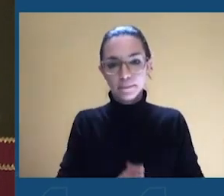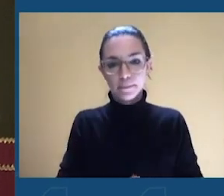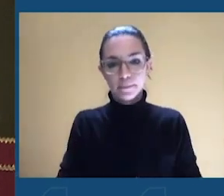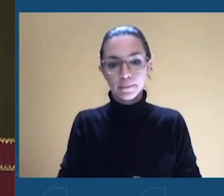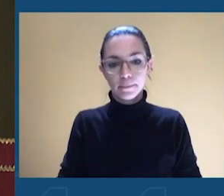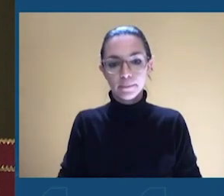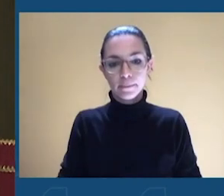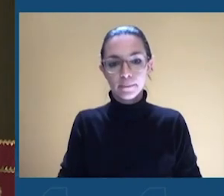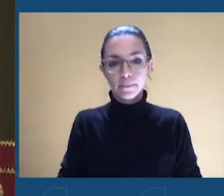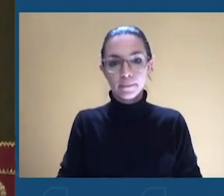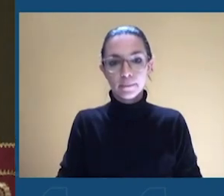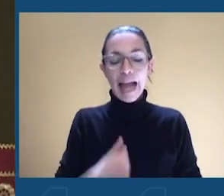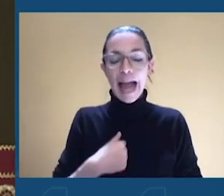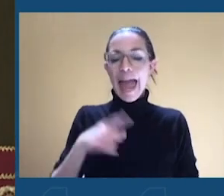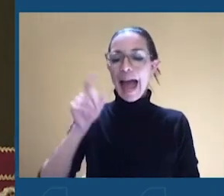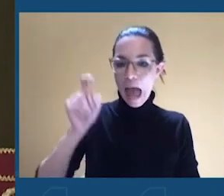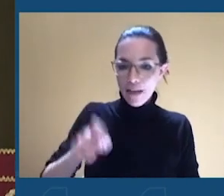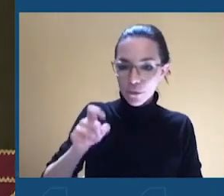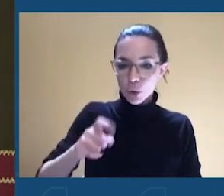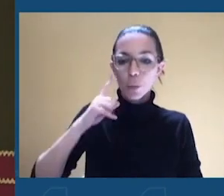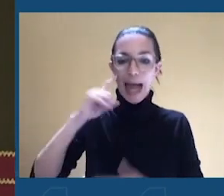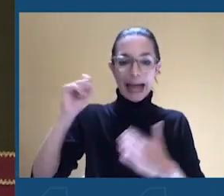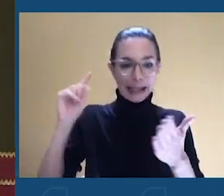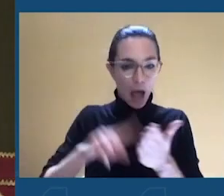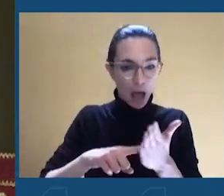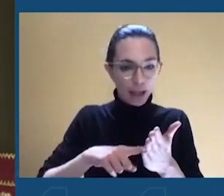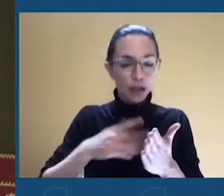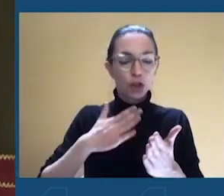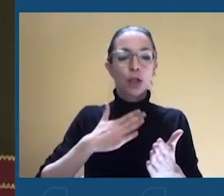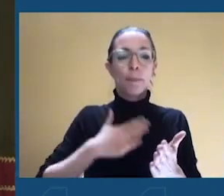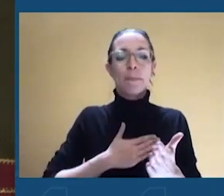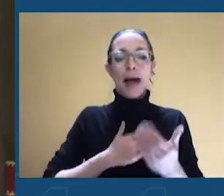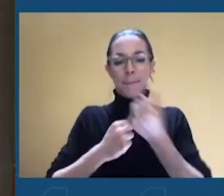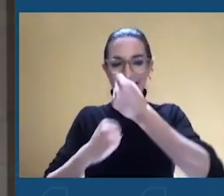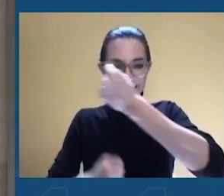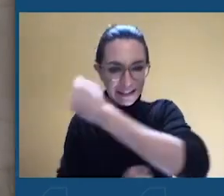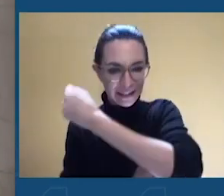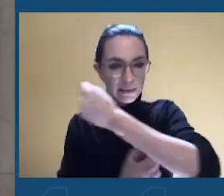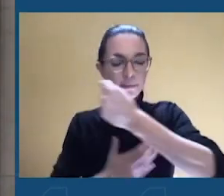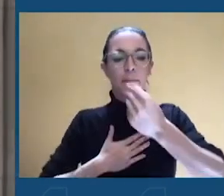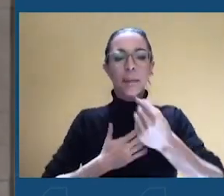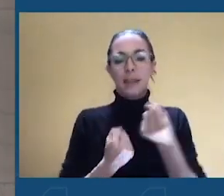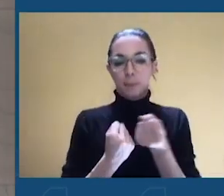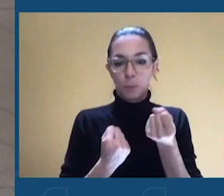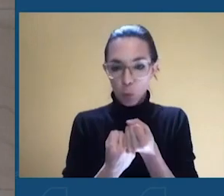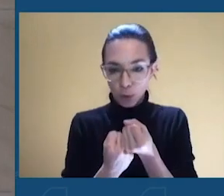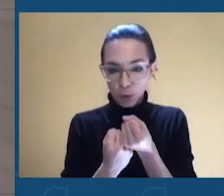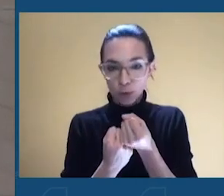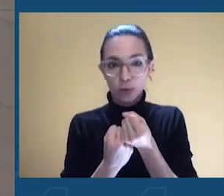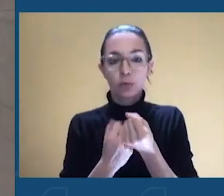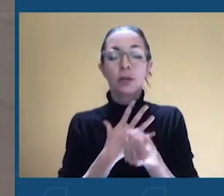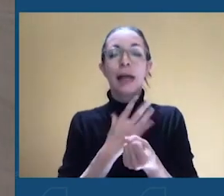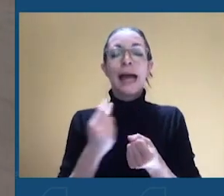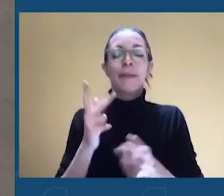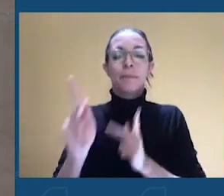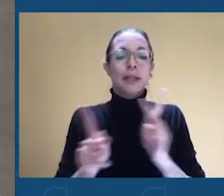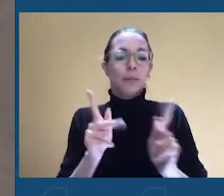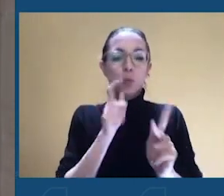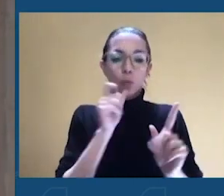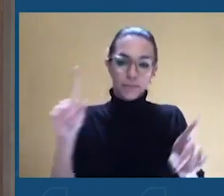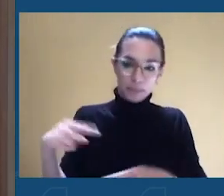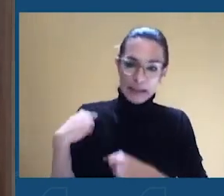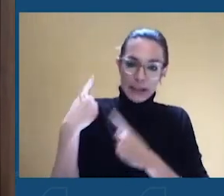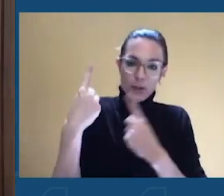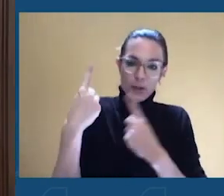have to acknowledge my base, my support, the folks who've been with me from the very